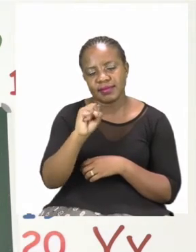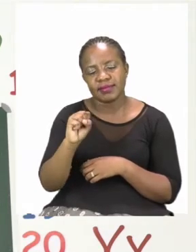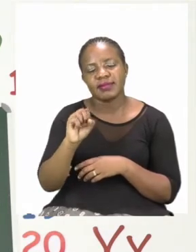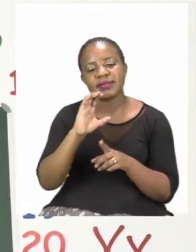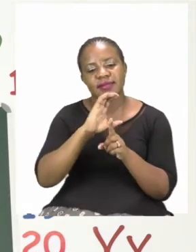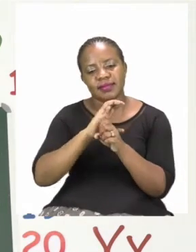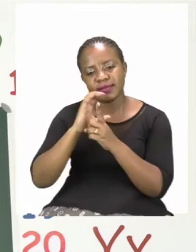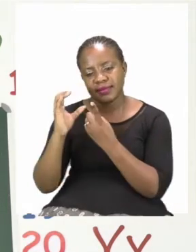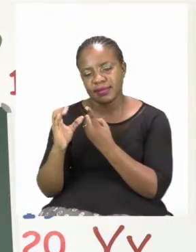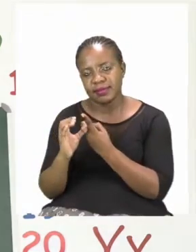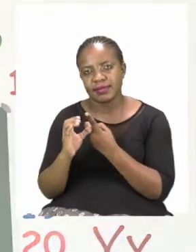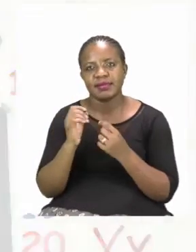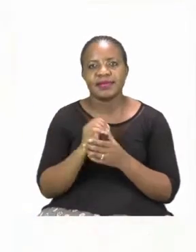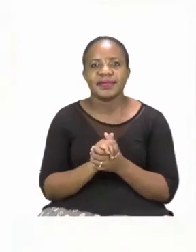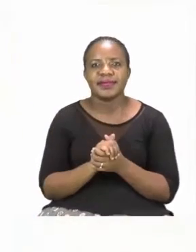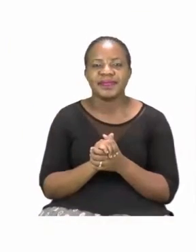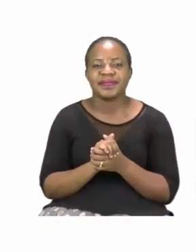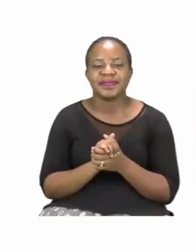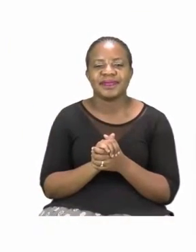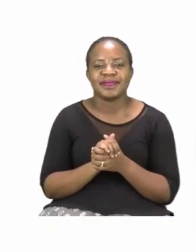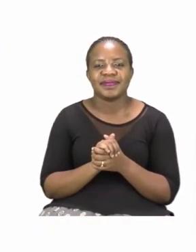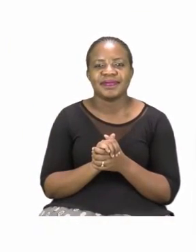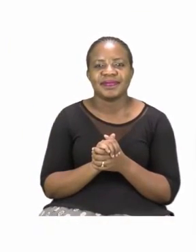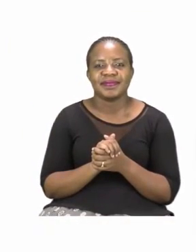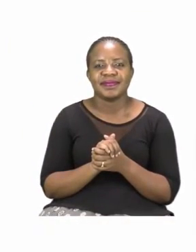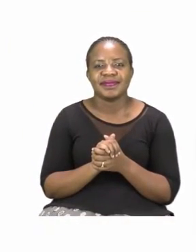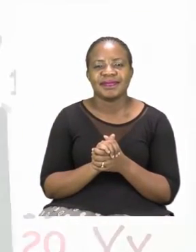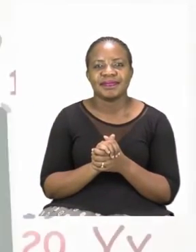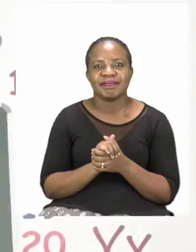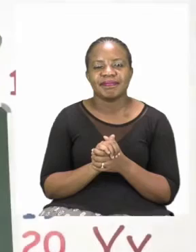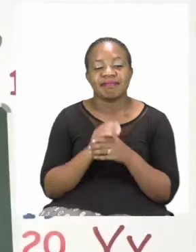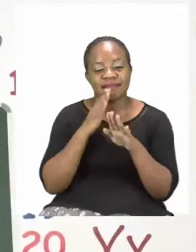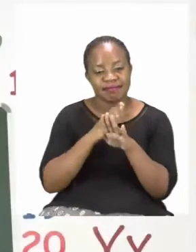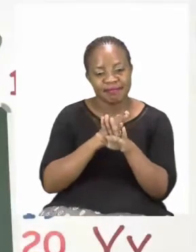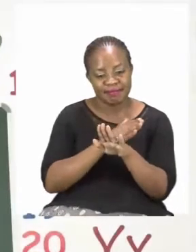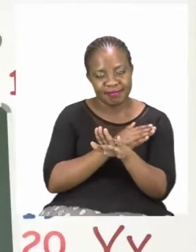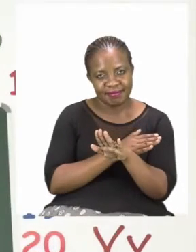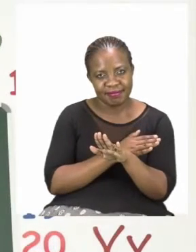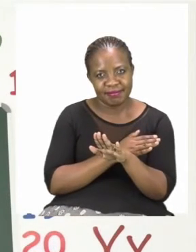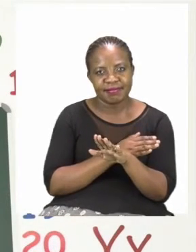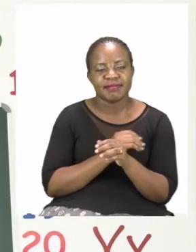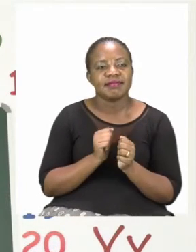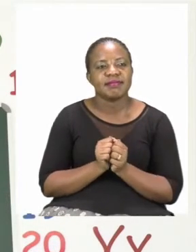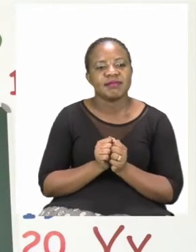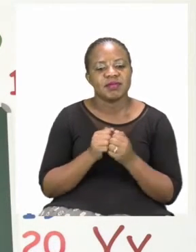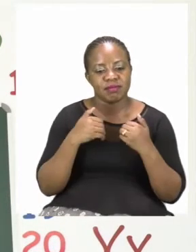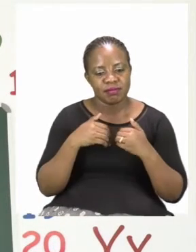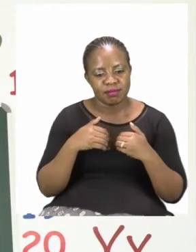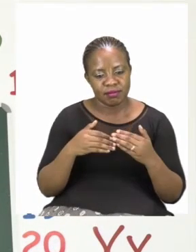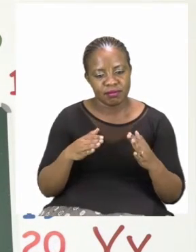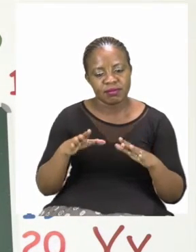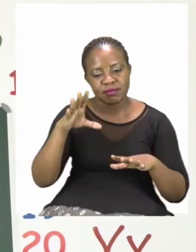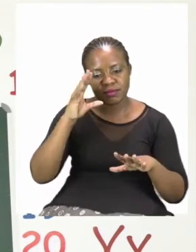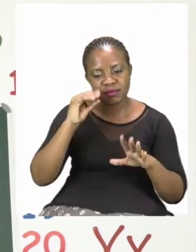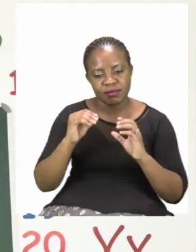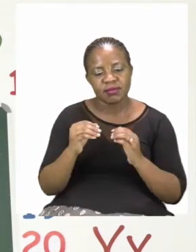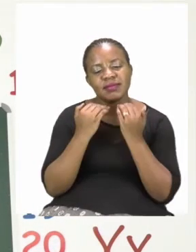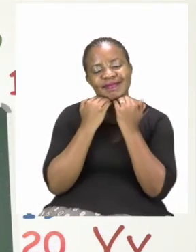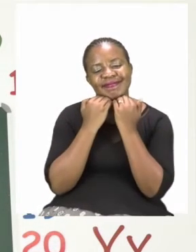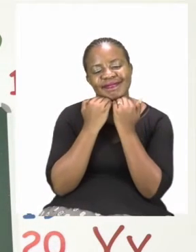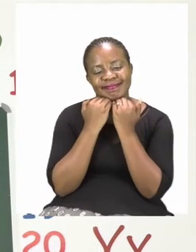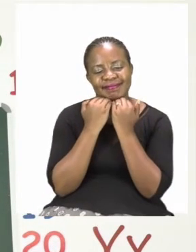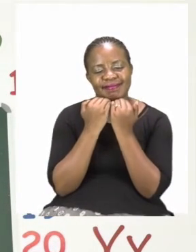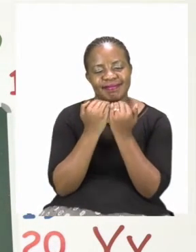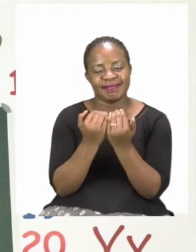and culture. And before we do anything, boys and girls, it's very important for